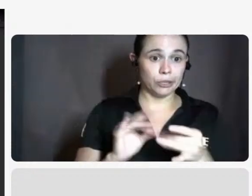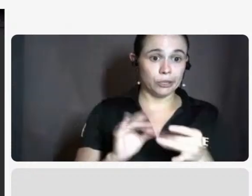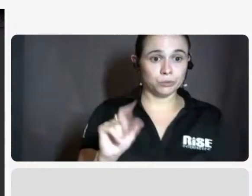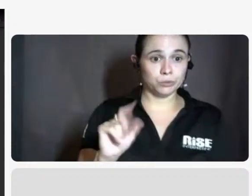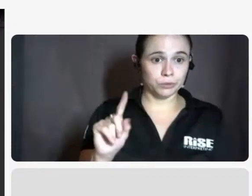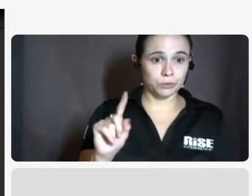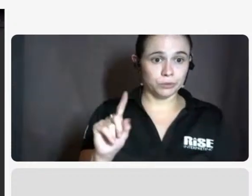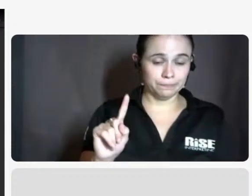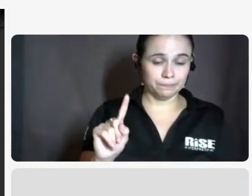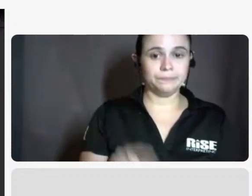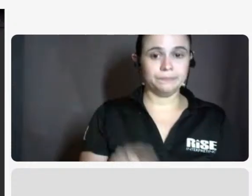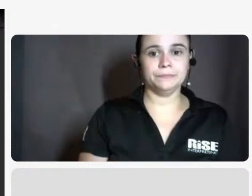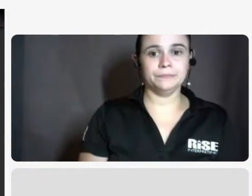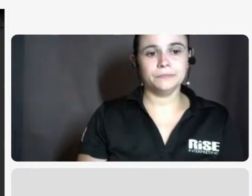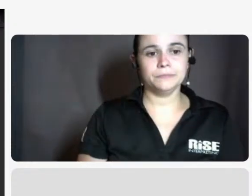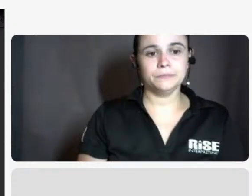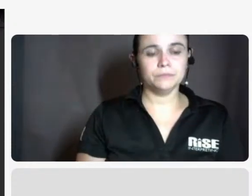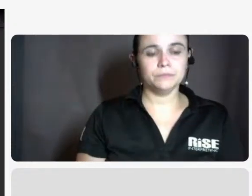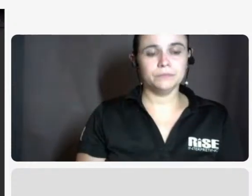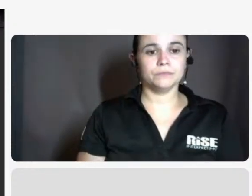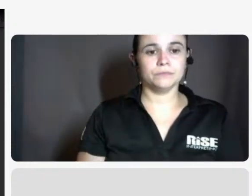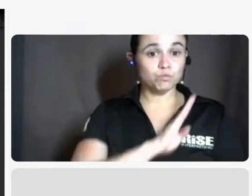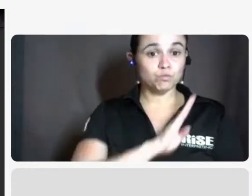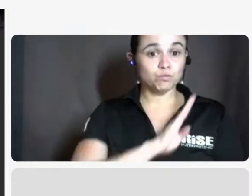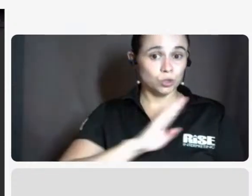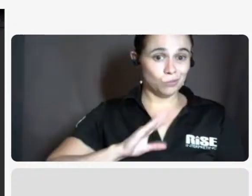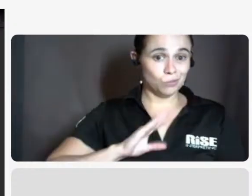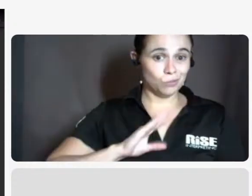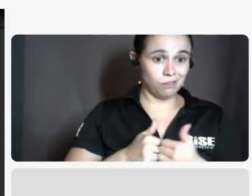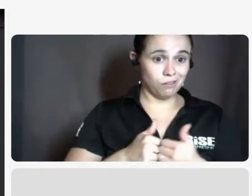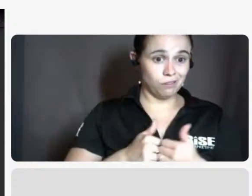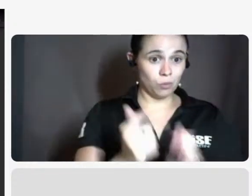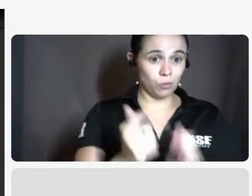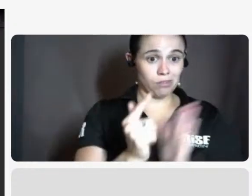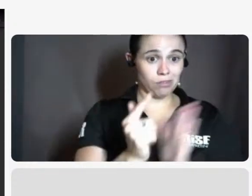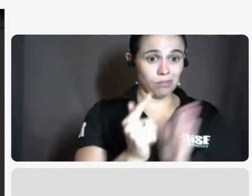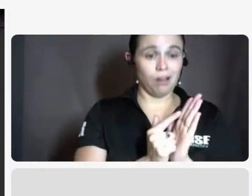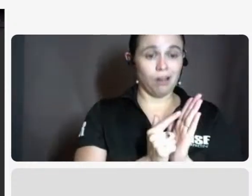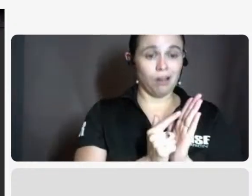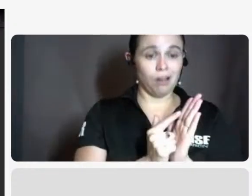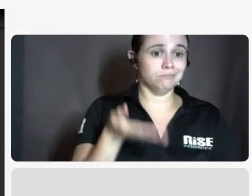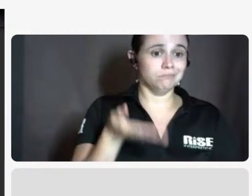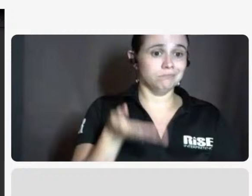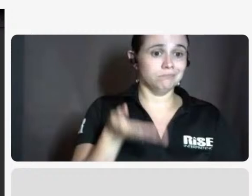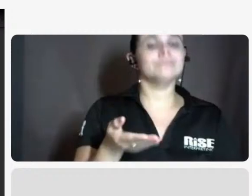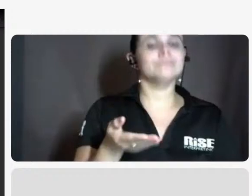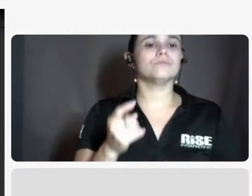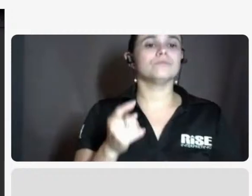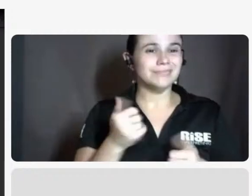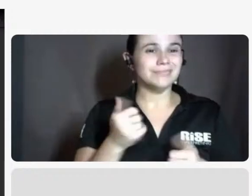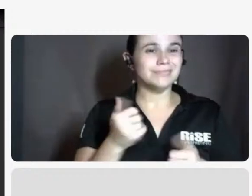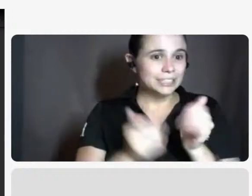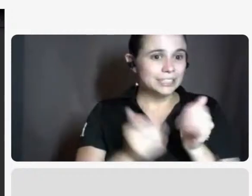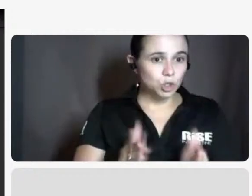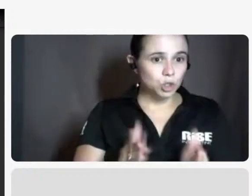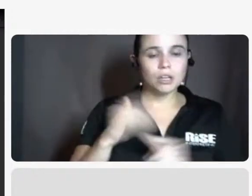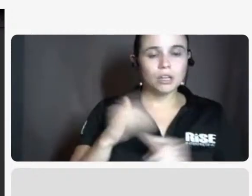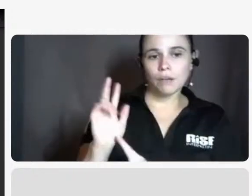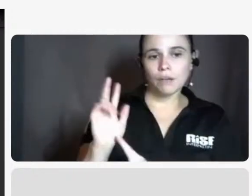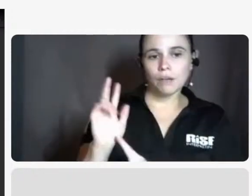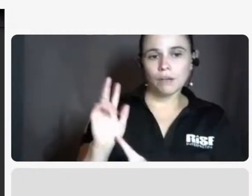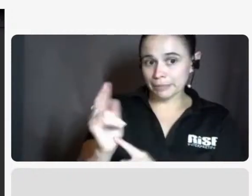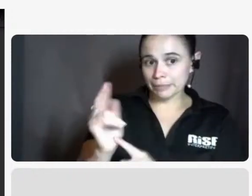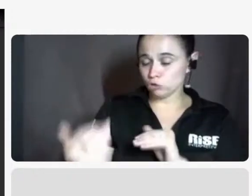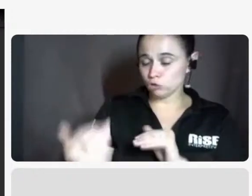Board Bylaw 9323 states that individual speakers shall be allowed 3 minutes to address the board or on each agenda or non-agenda item. The board